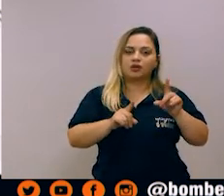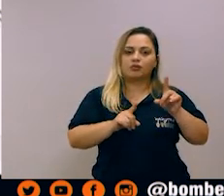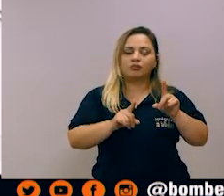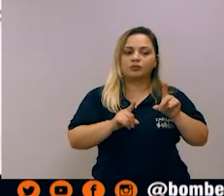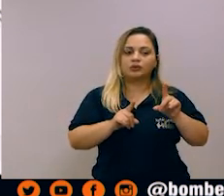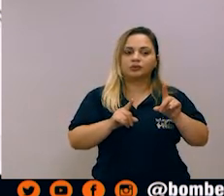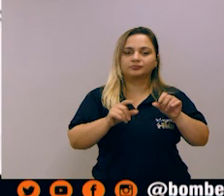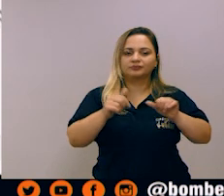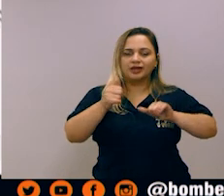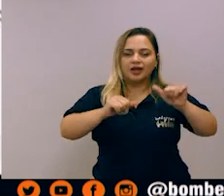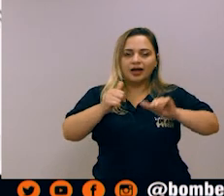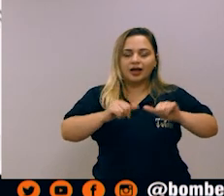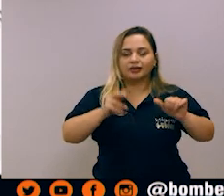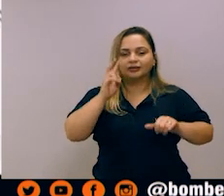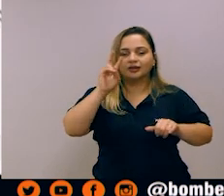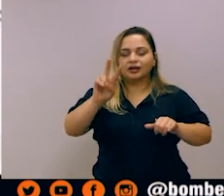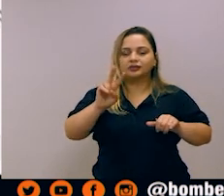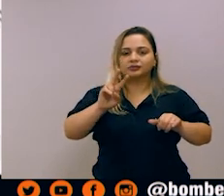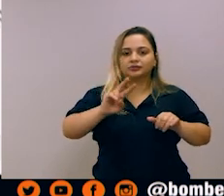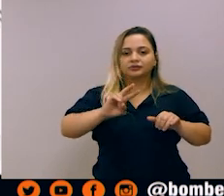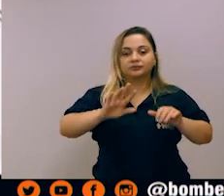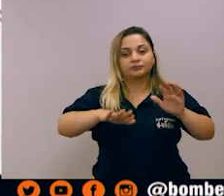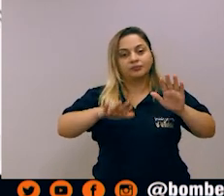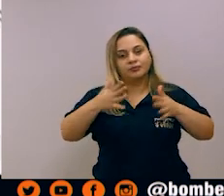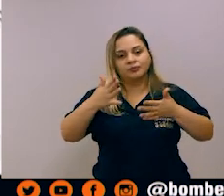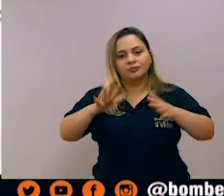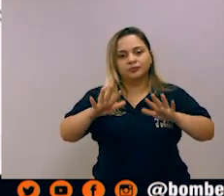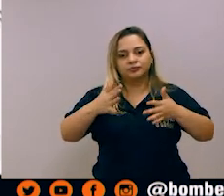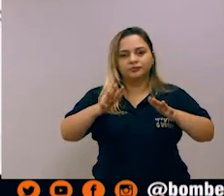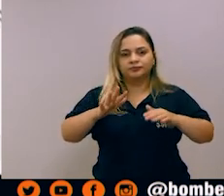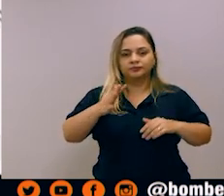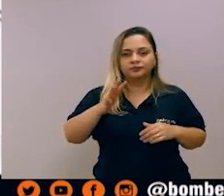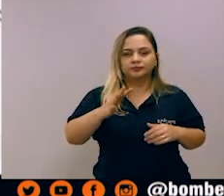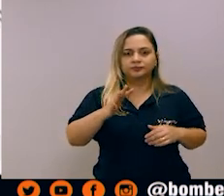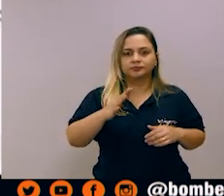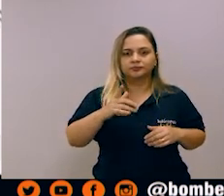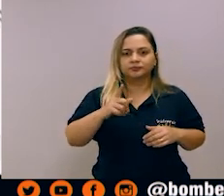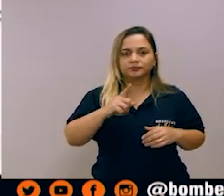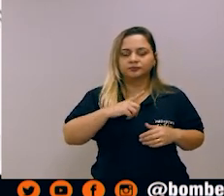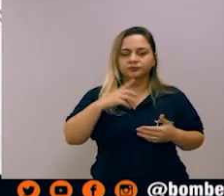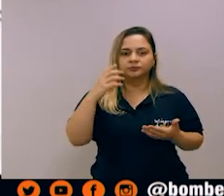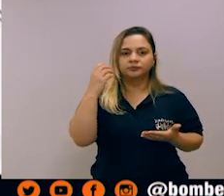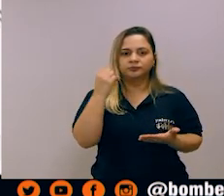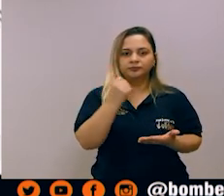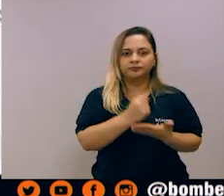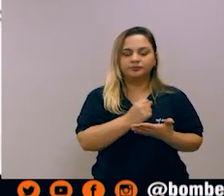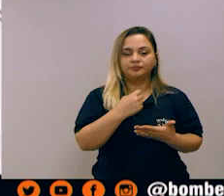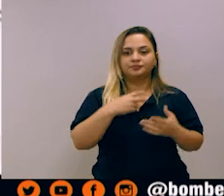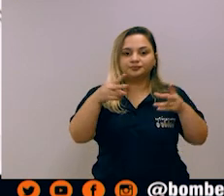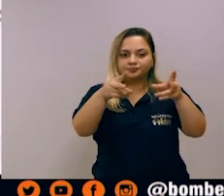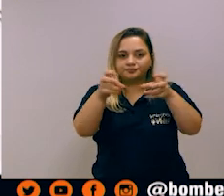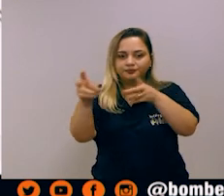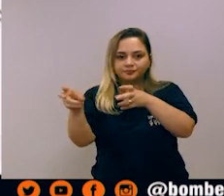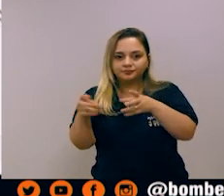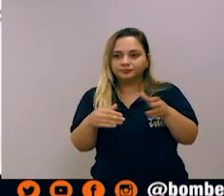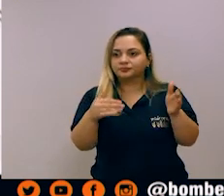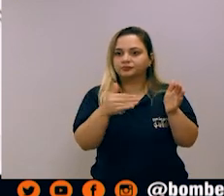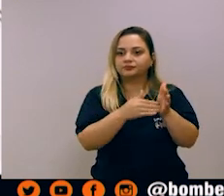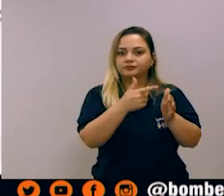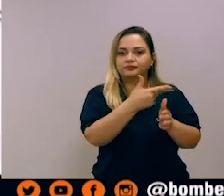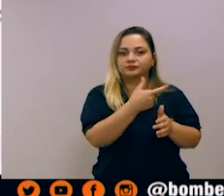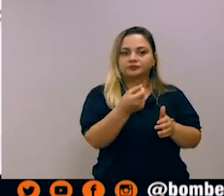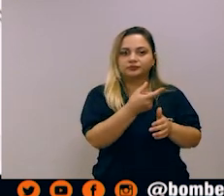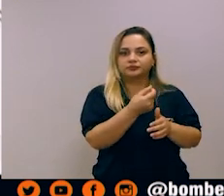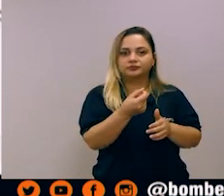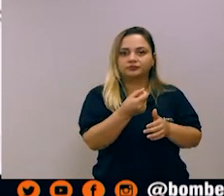reasonable easiness. Then we got the pluviometers that are installed in Brumadinho, and we realized that in